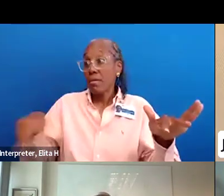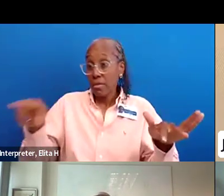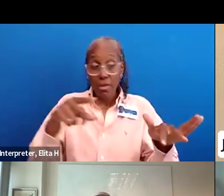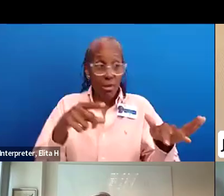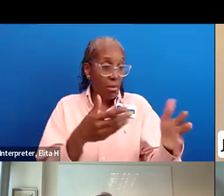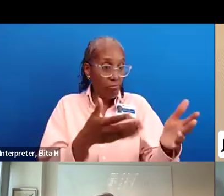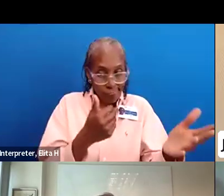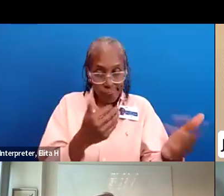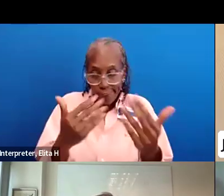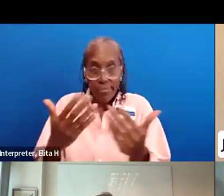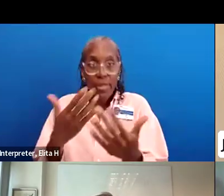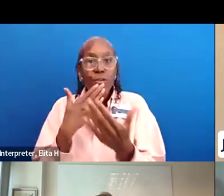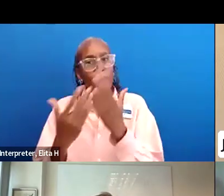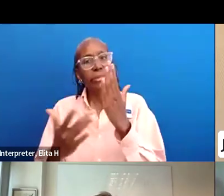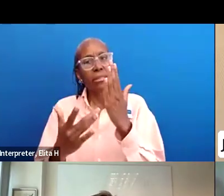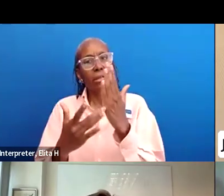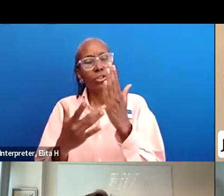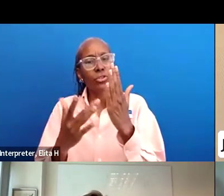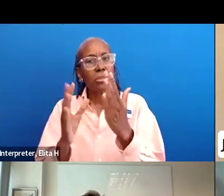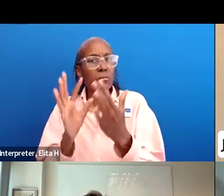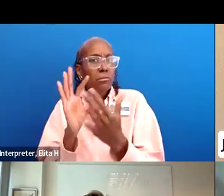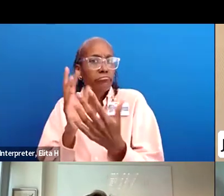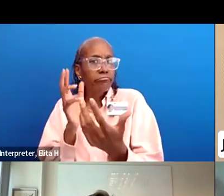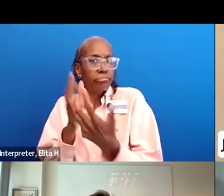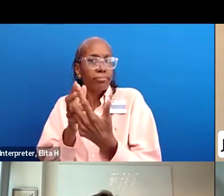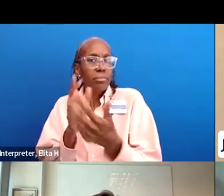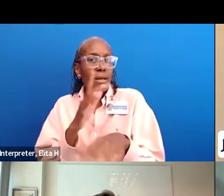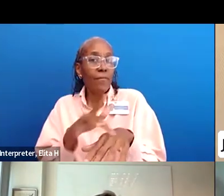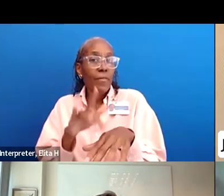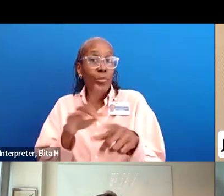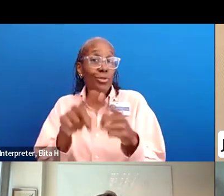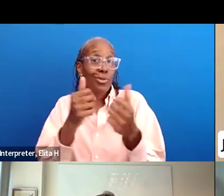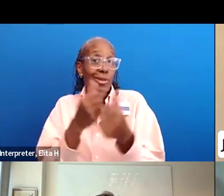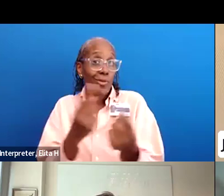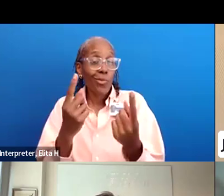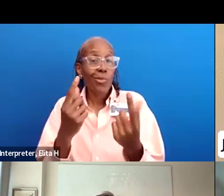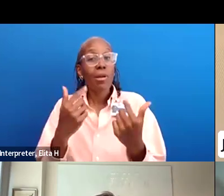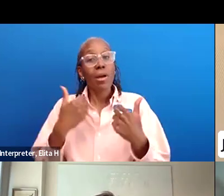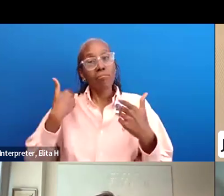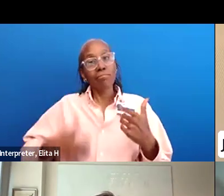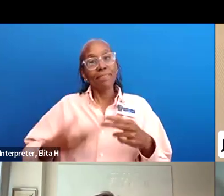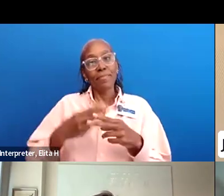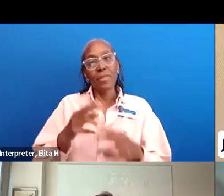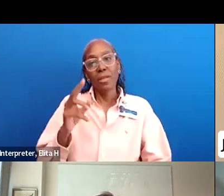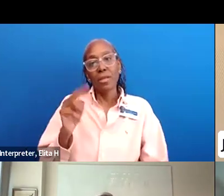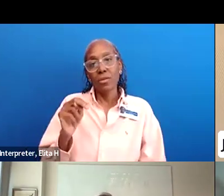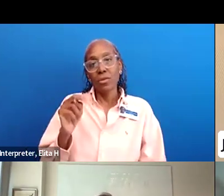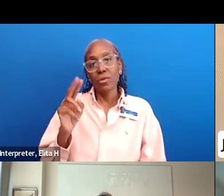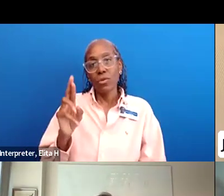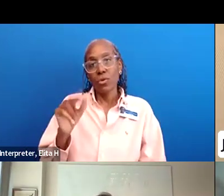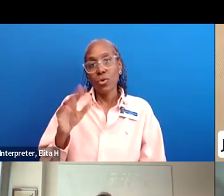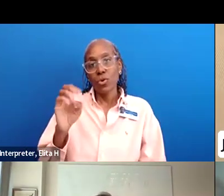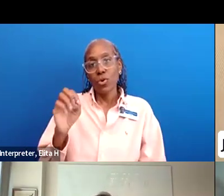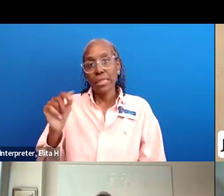be good technologies and available to everyone. I'm Nurse Linda. I have